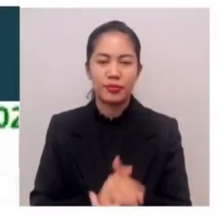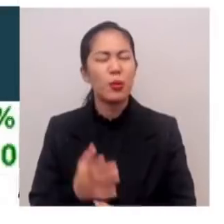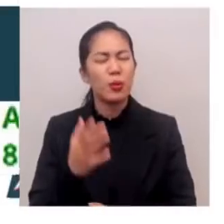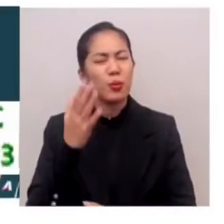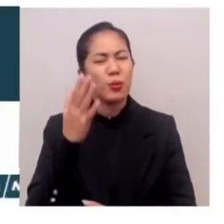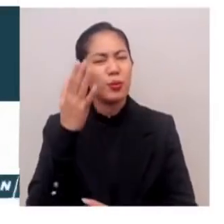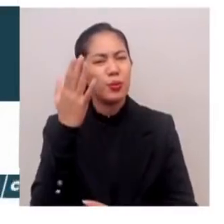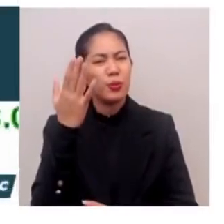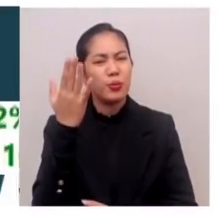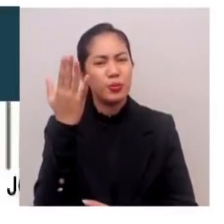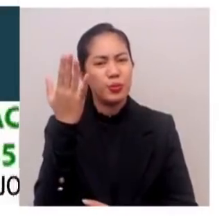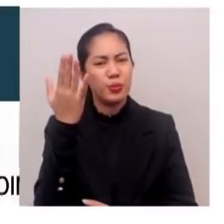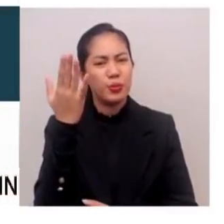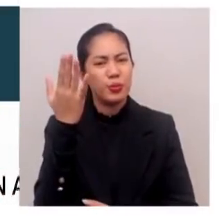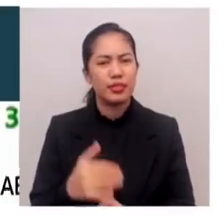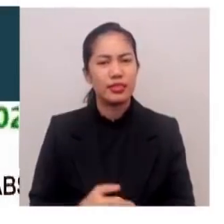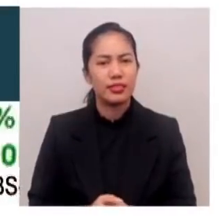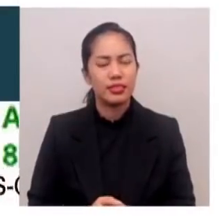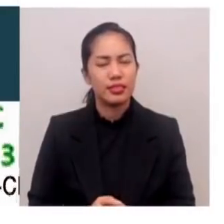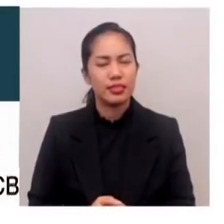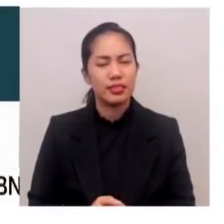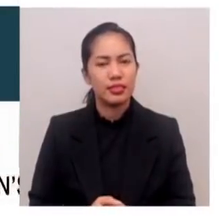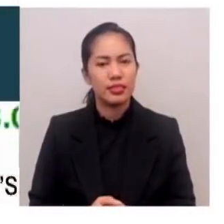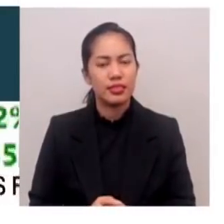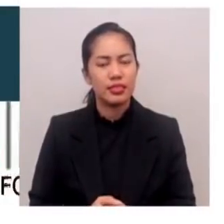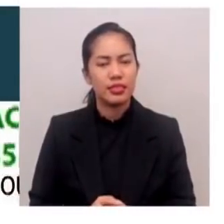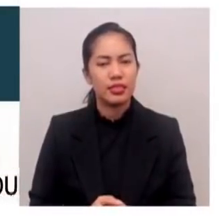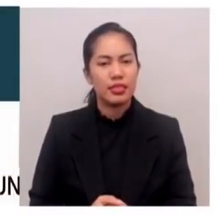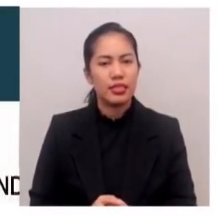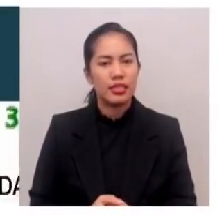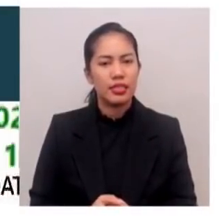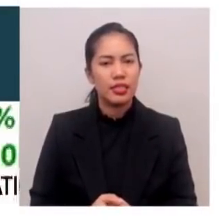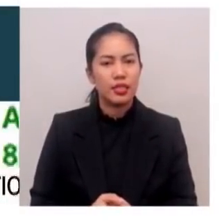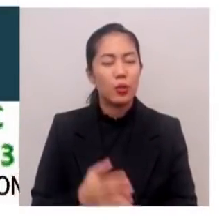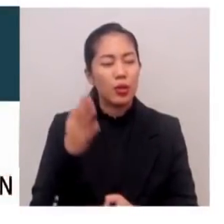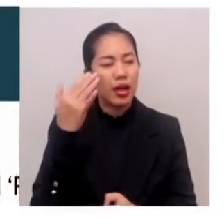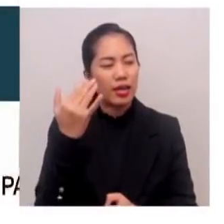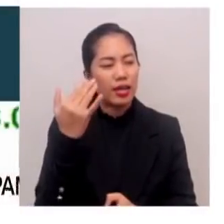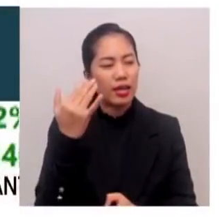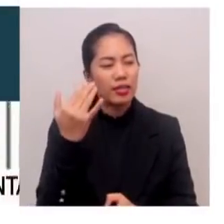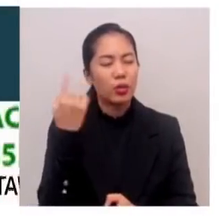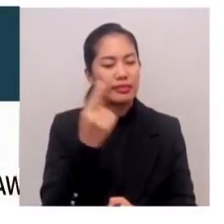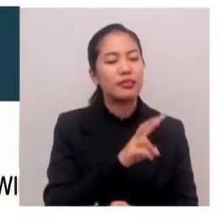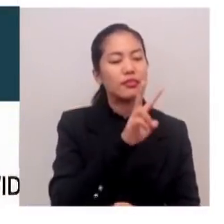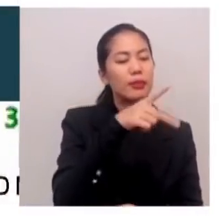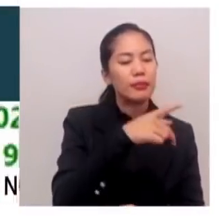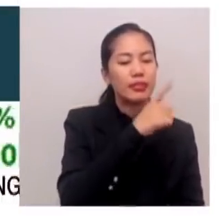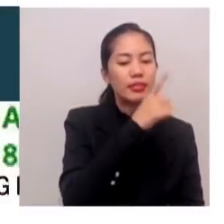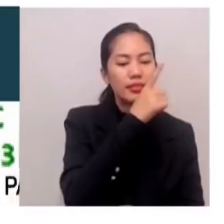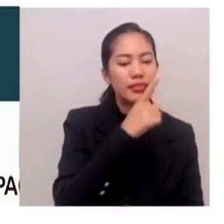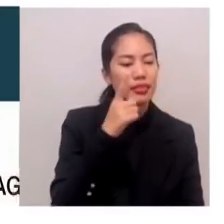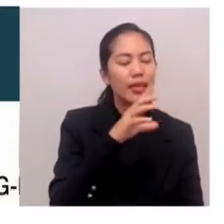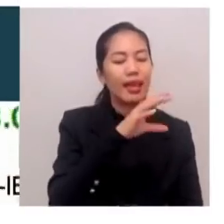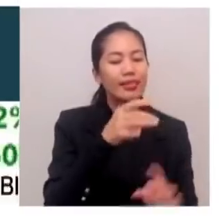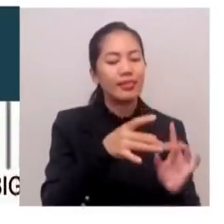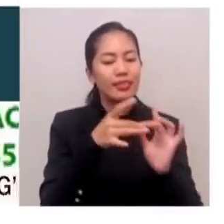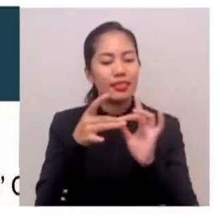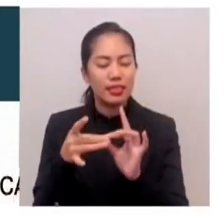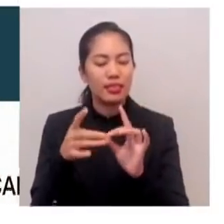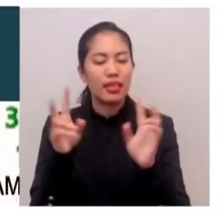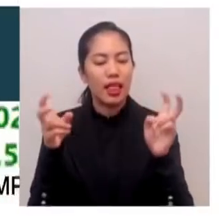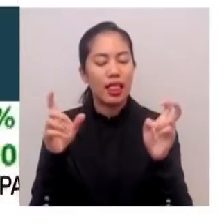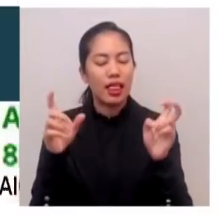an argument solely for the vice president and the left? Why can't we talk about the left and Senator Pacquiao,